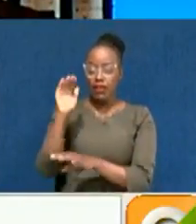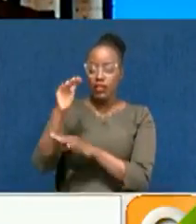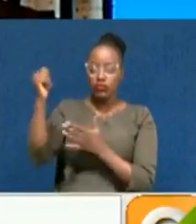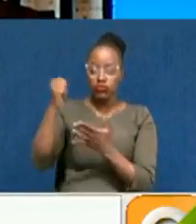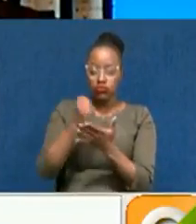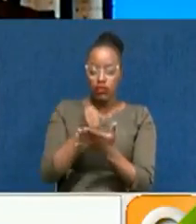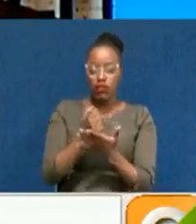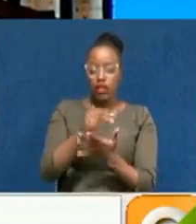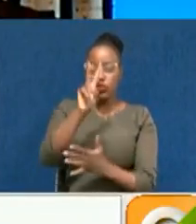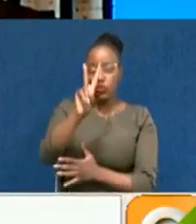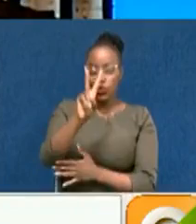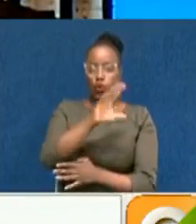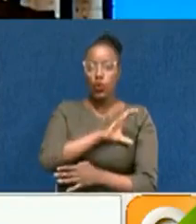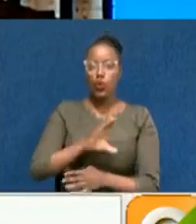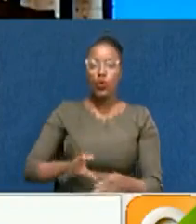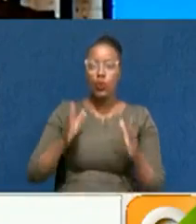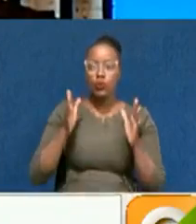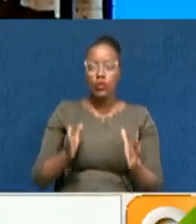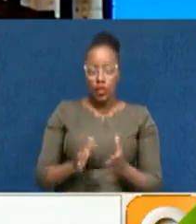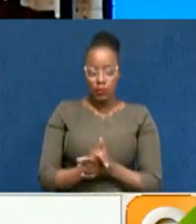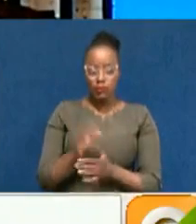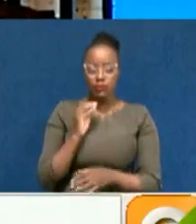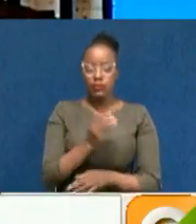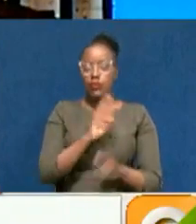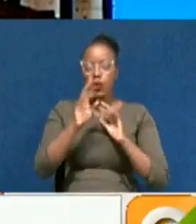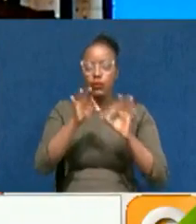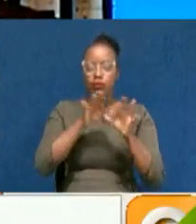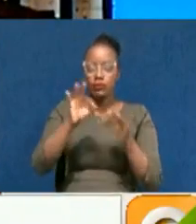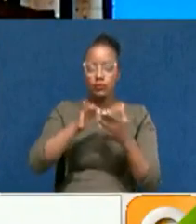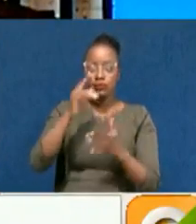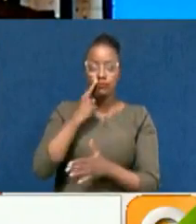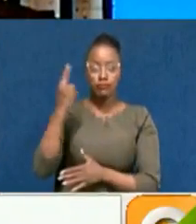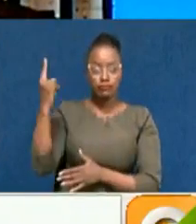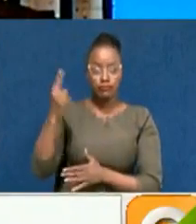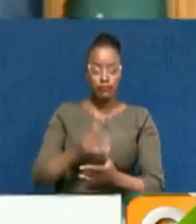appointments of two commissions. Here's our Sam Gituku with that.